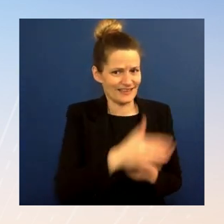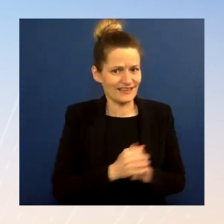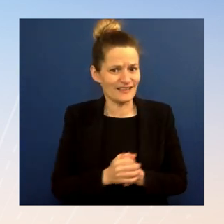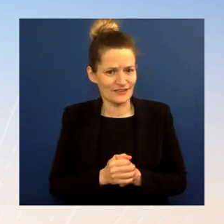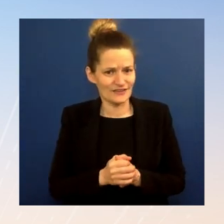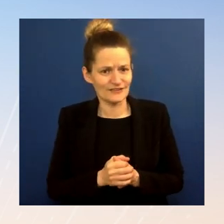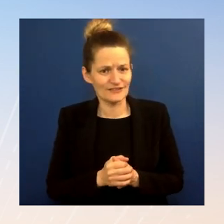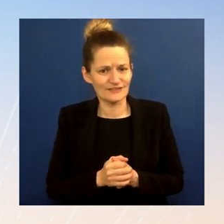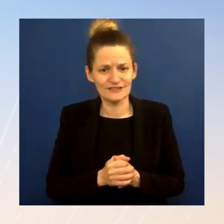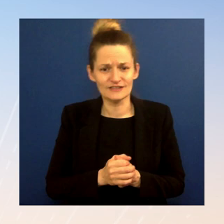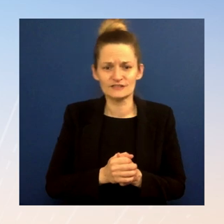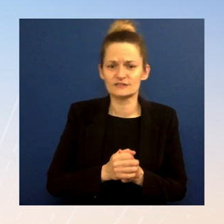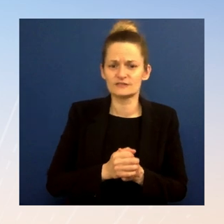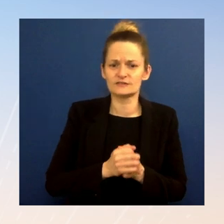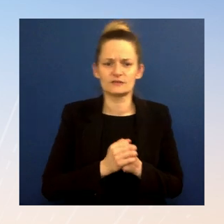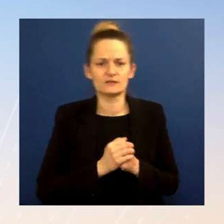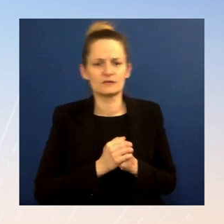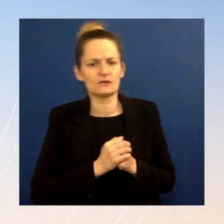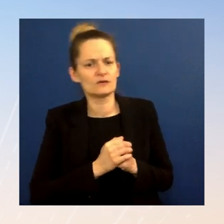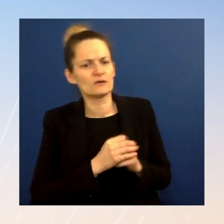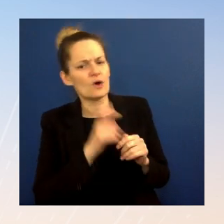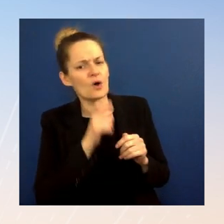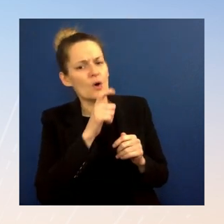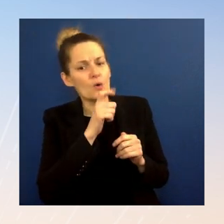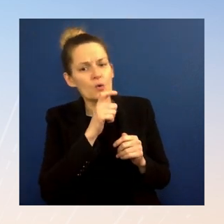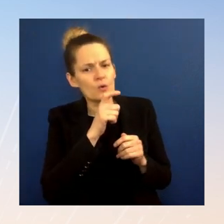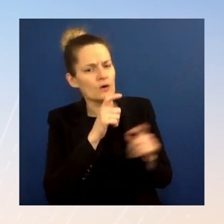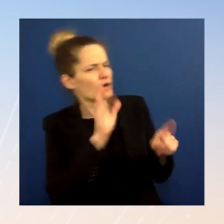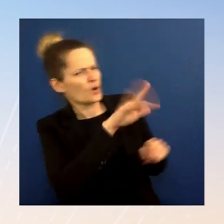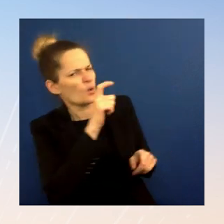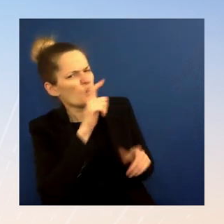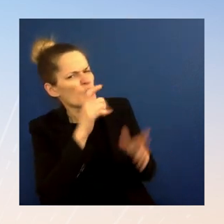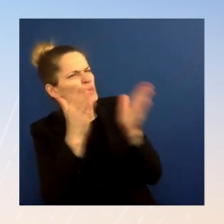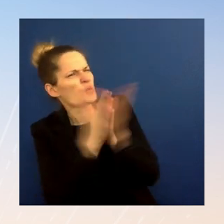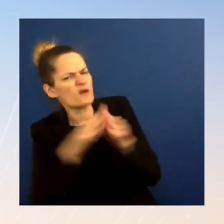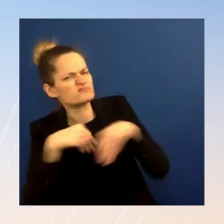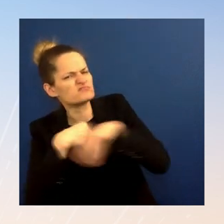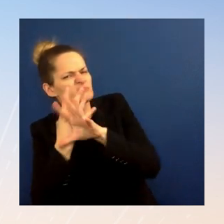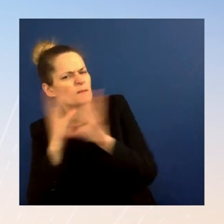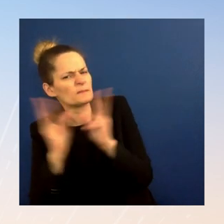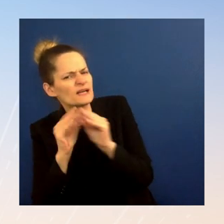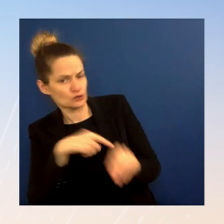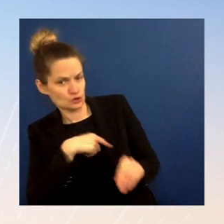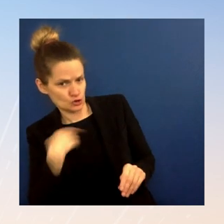discussed during the meeting that our National Security Advisor had on Monday. So